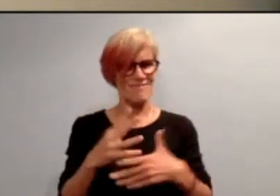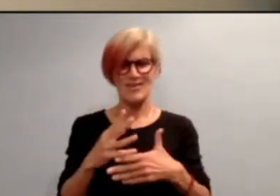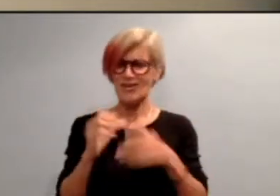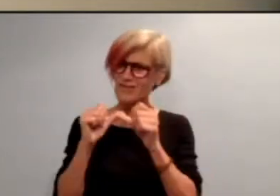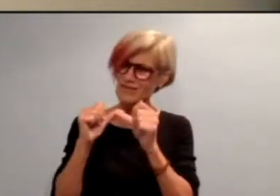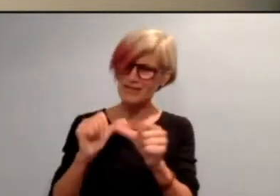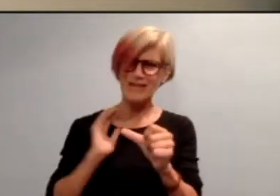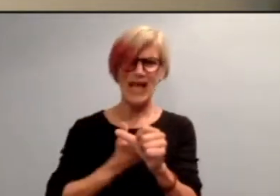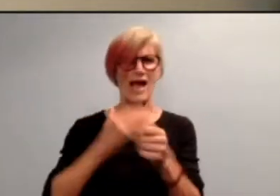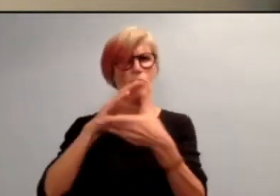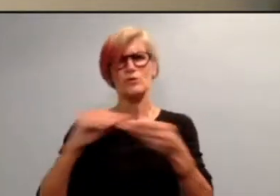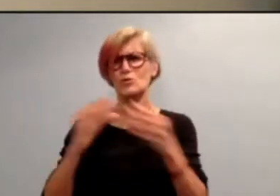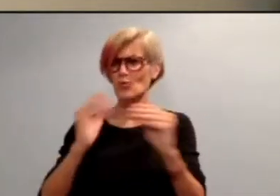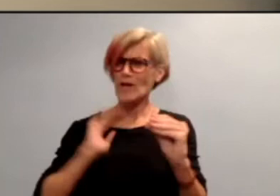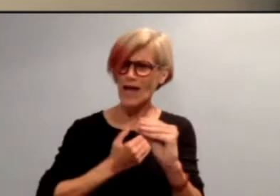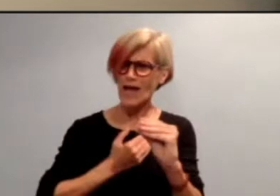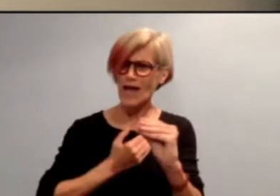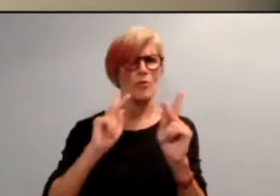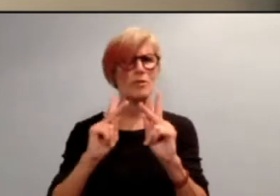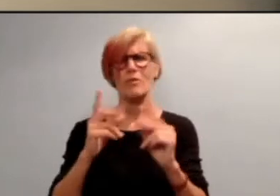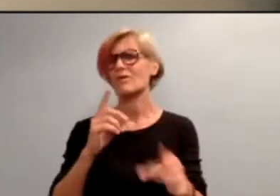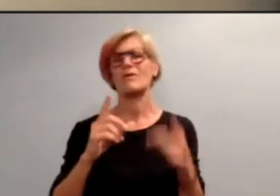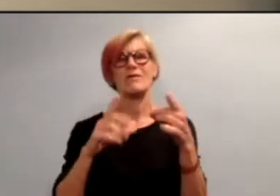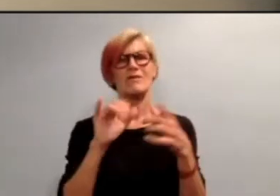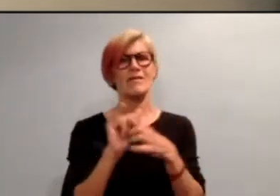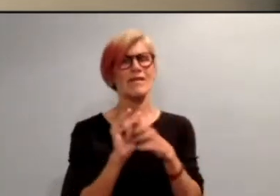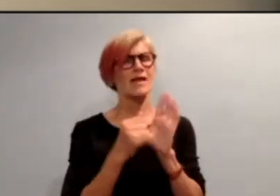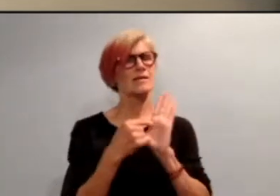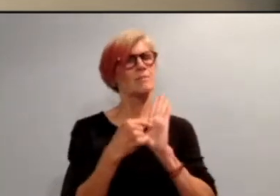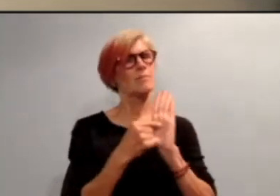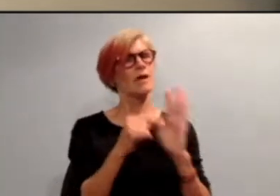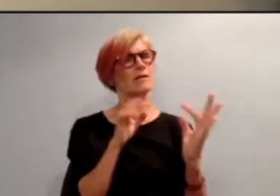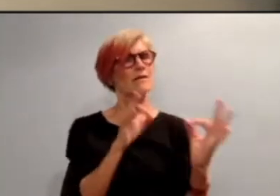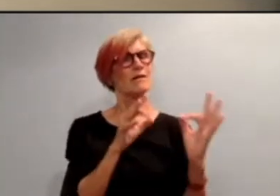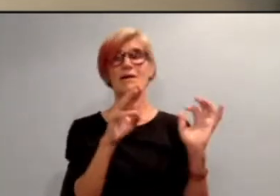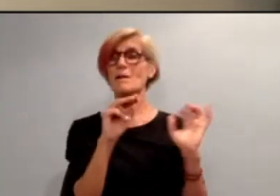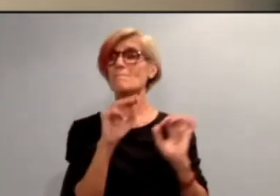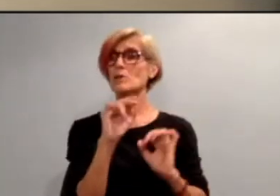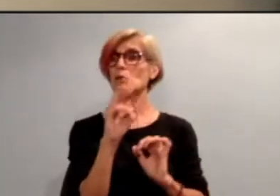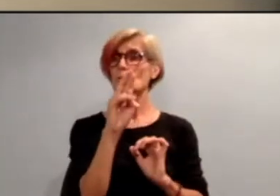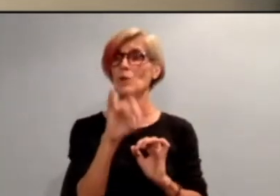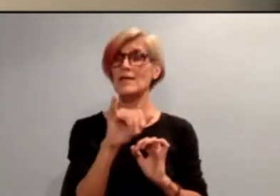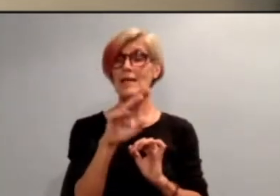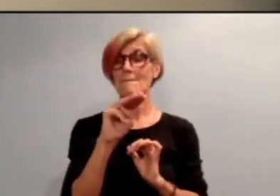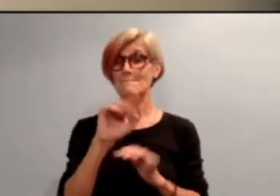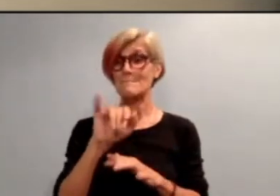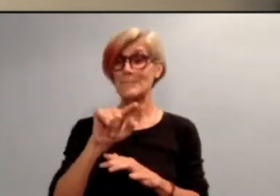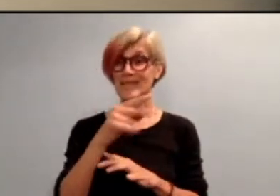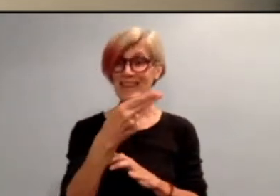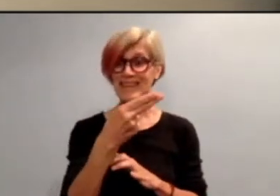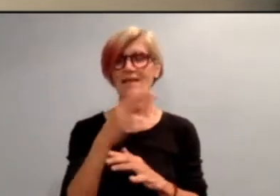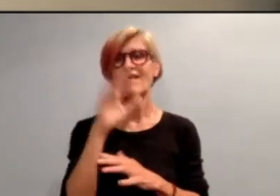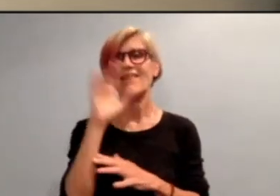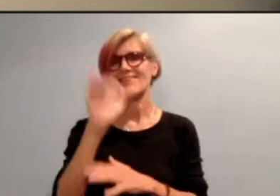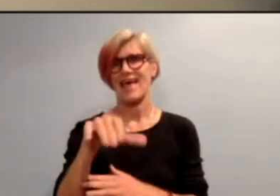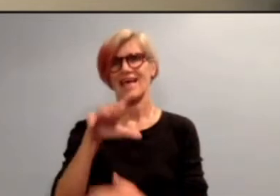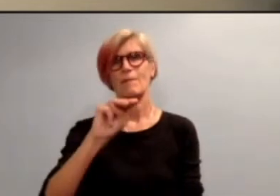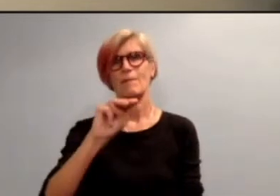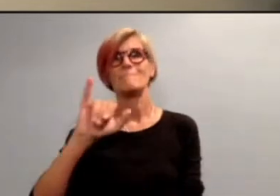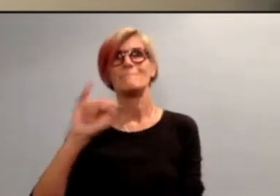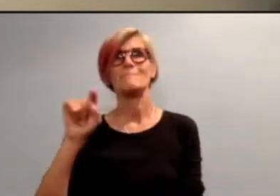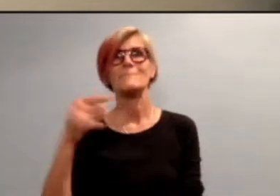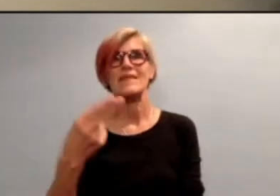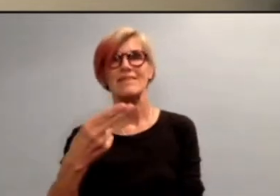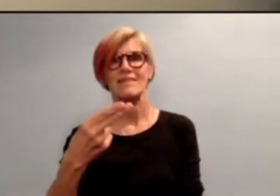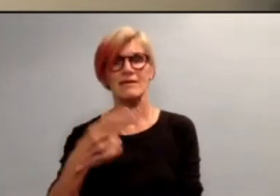longer. The model minority myth is just that, a myth. The AAPI community belongs here, and we ask